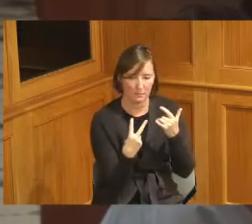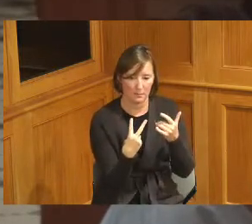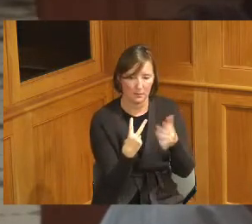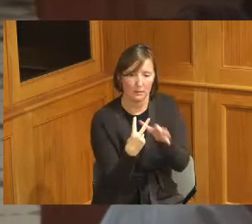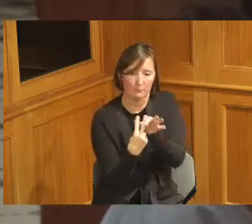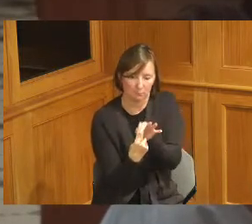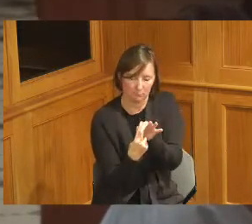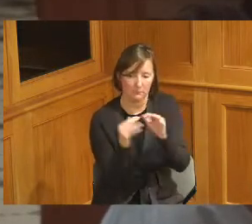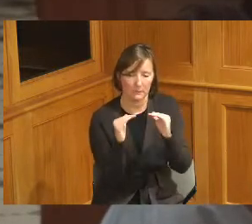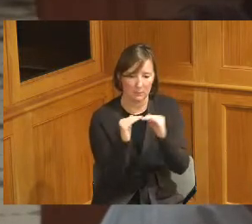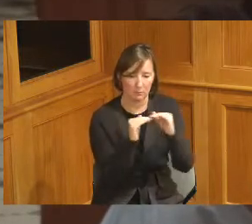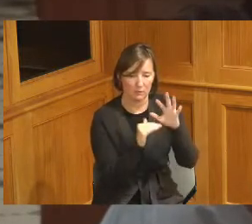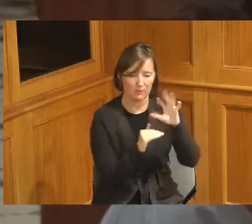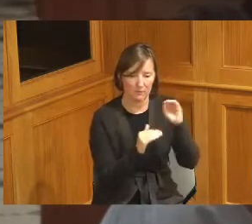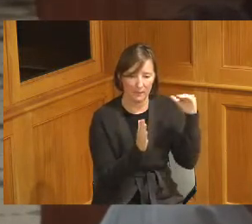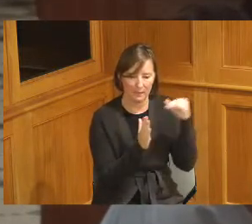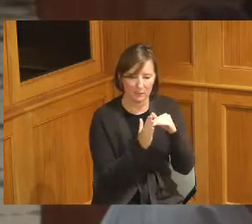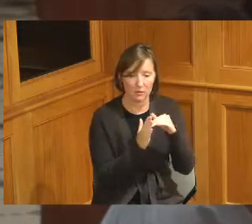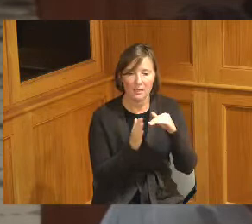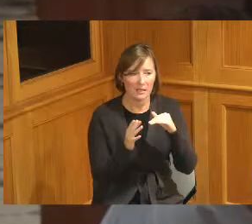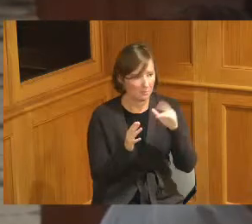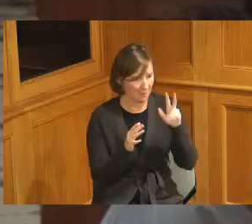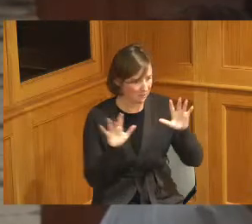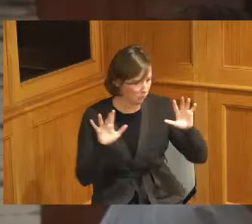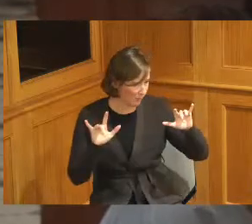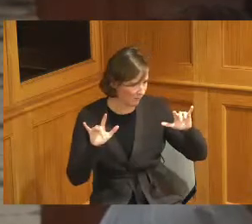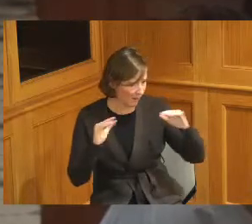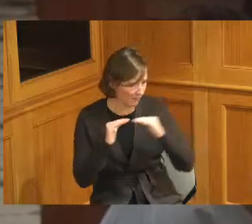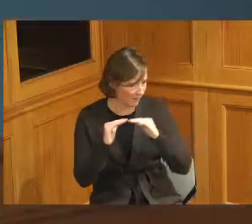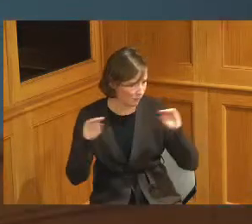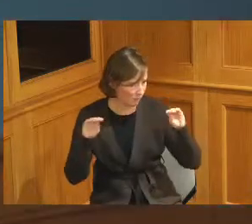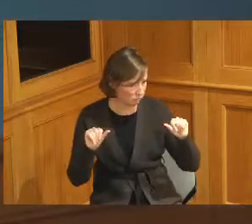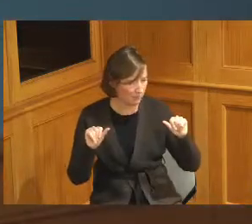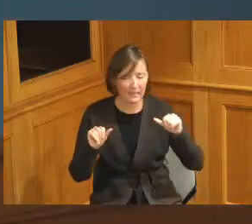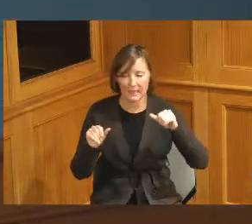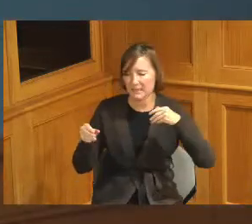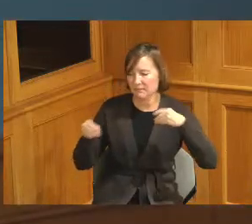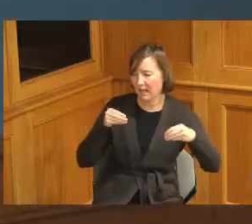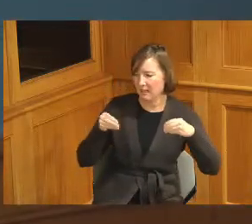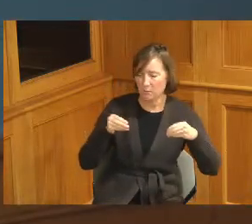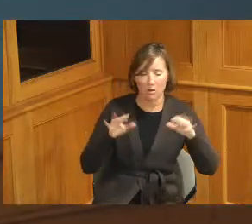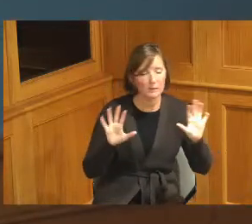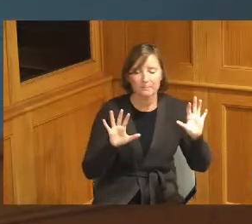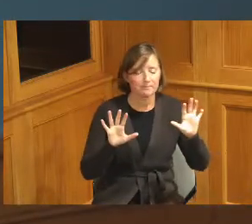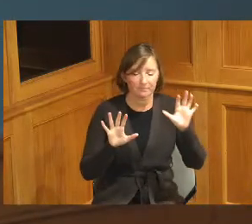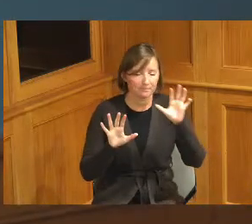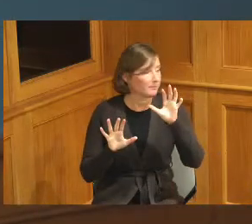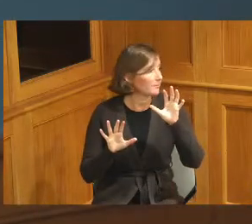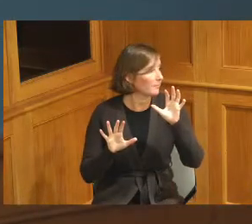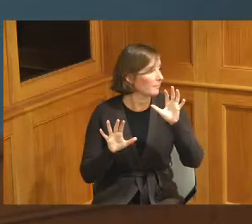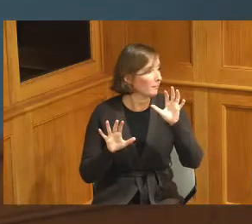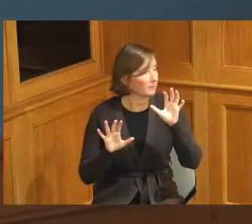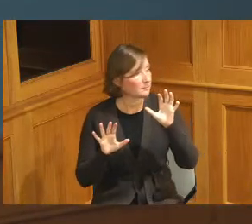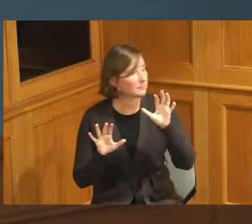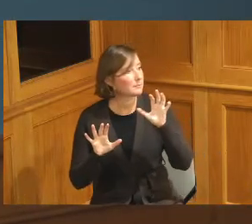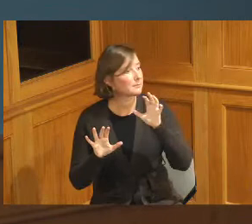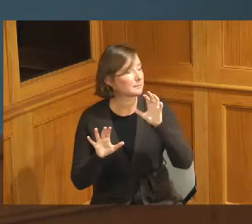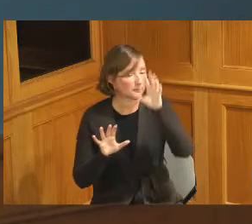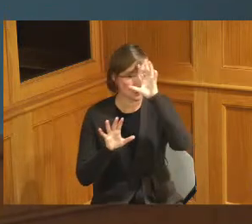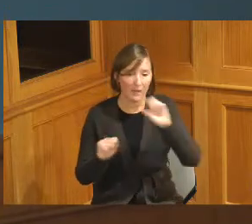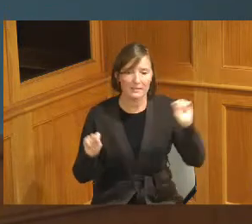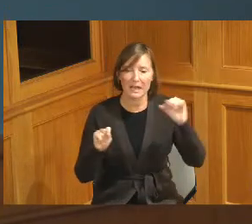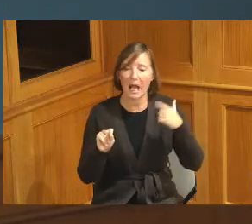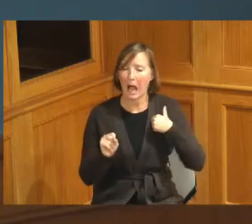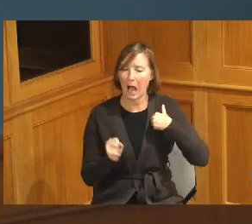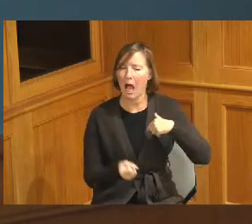Is that what you're saying? I like to be a little flexible. It could be I got a problem 30, with that. 20. I got a problem with that because we got in the budget passed